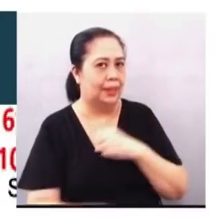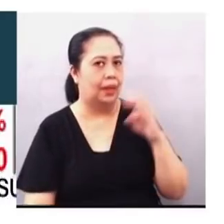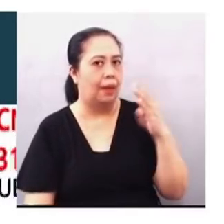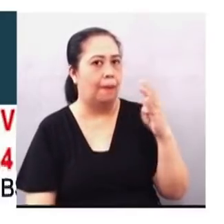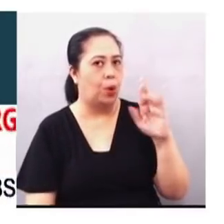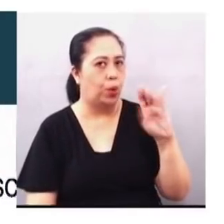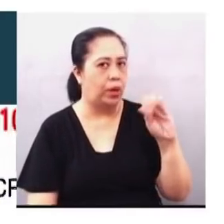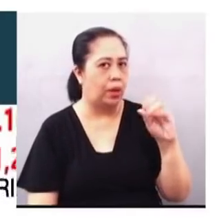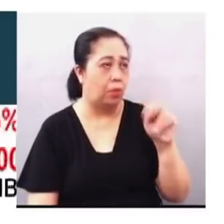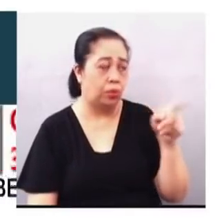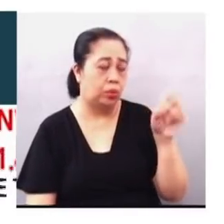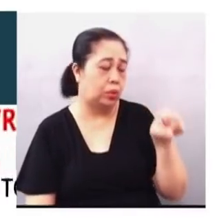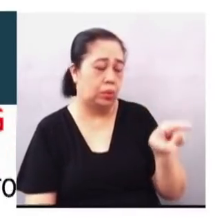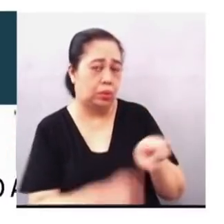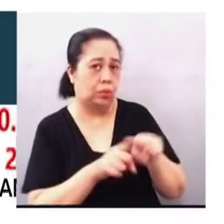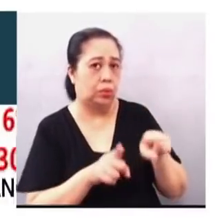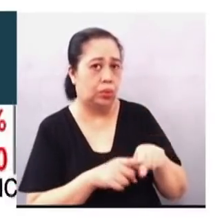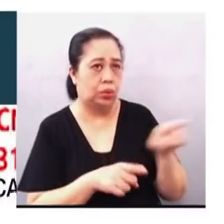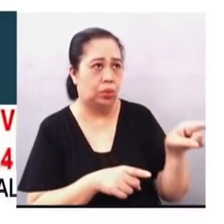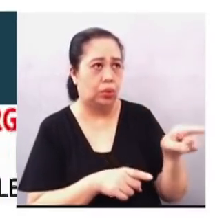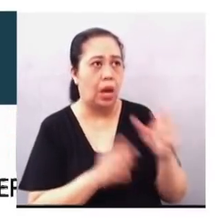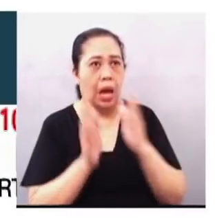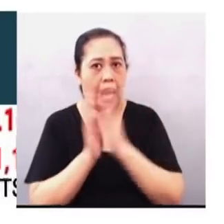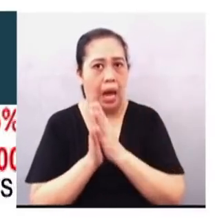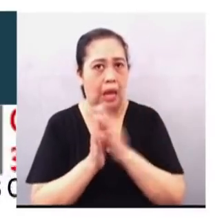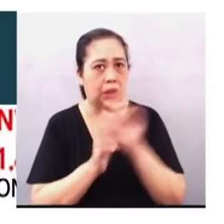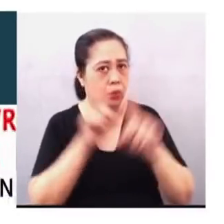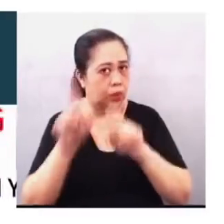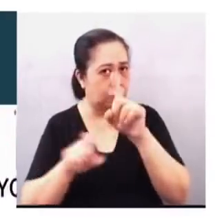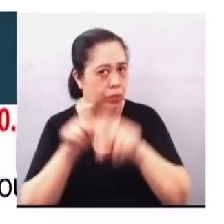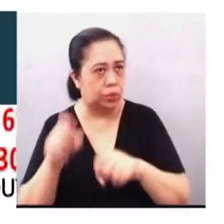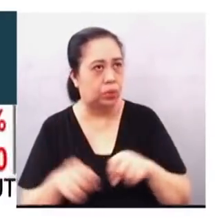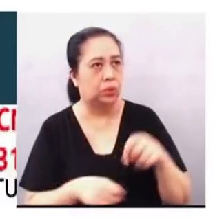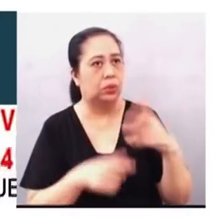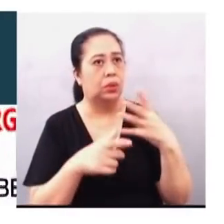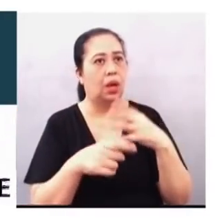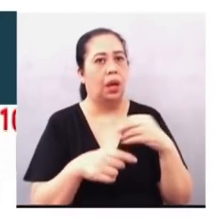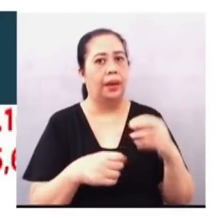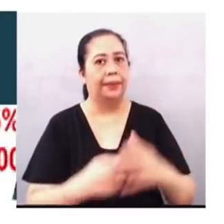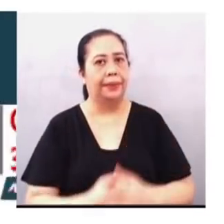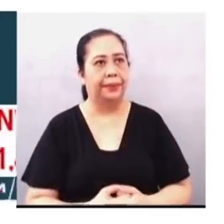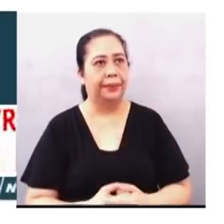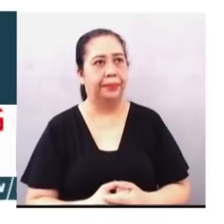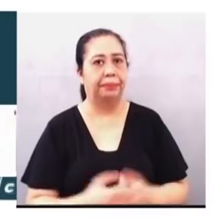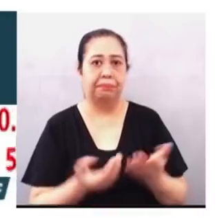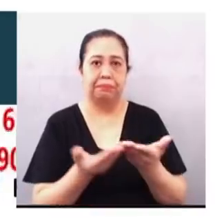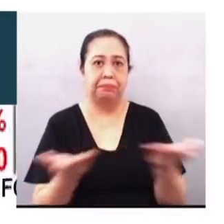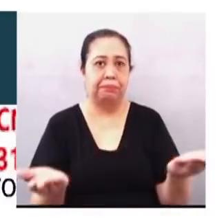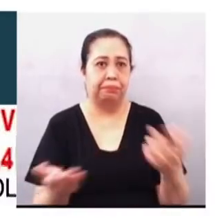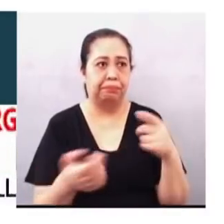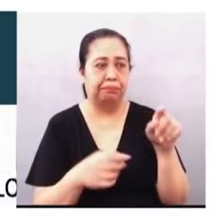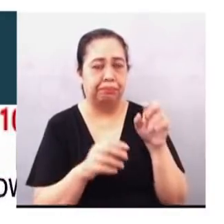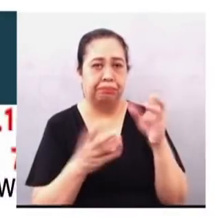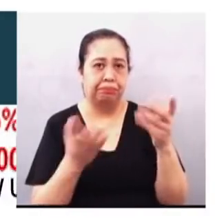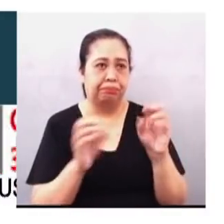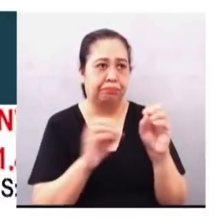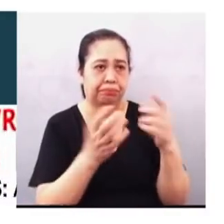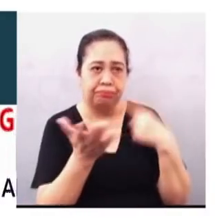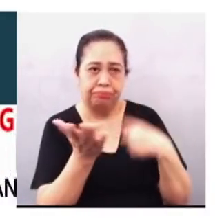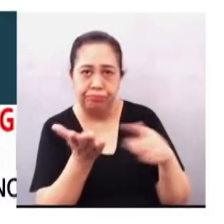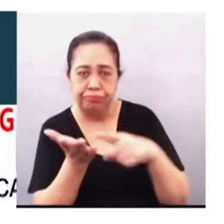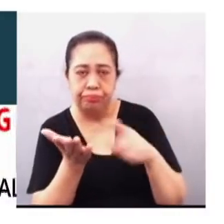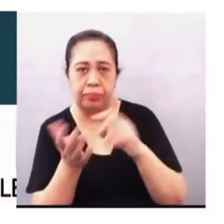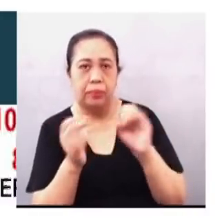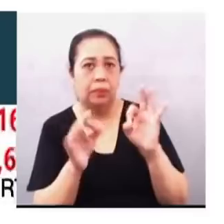have also asked questions and laid out the predicate if you think that's, you